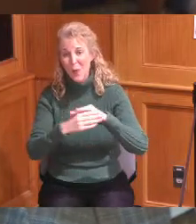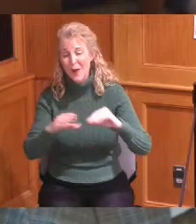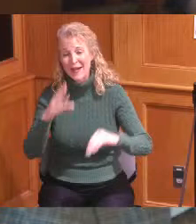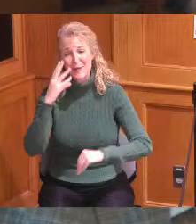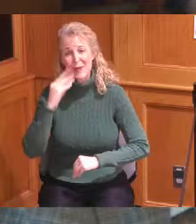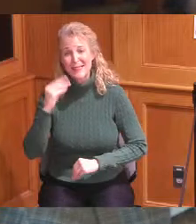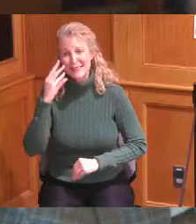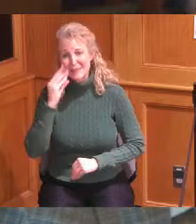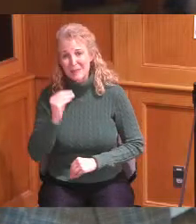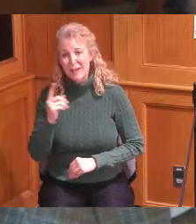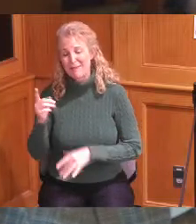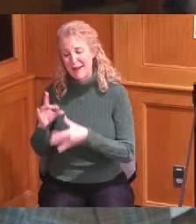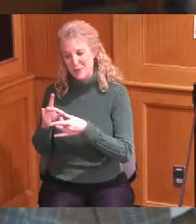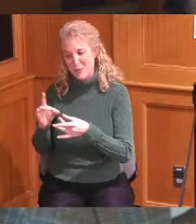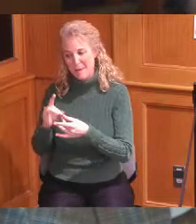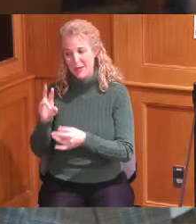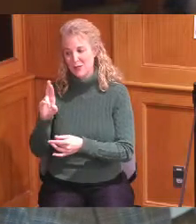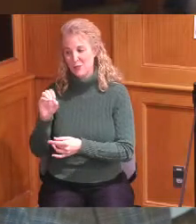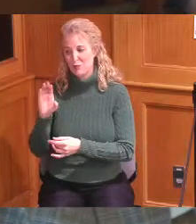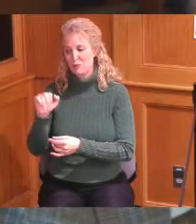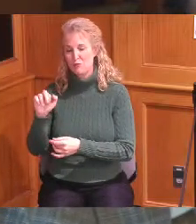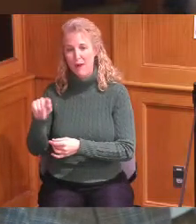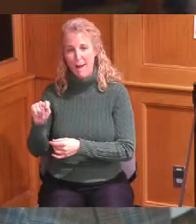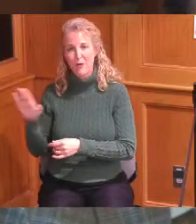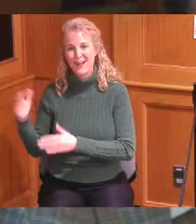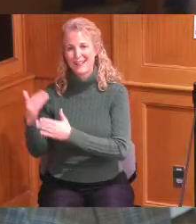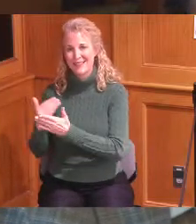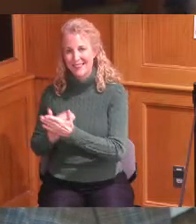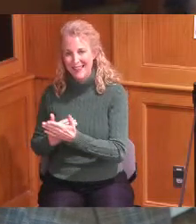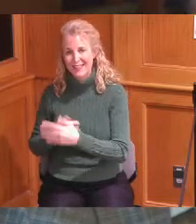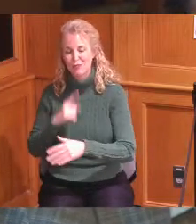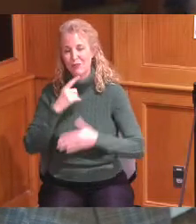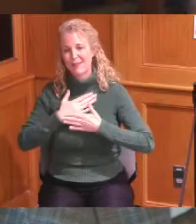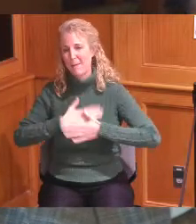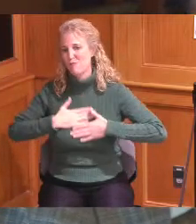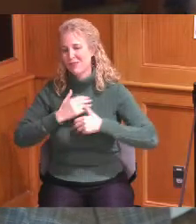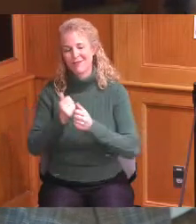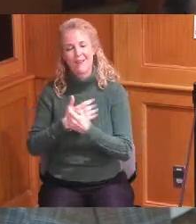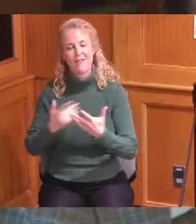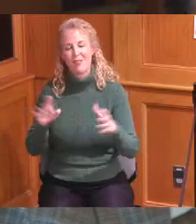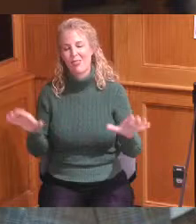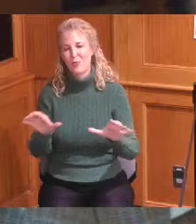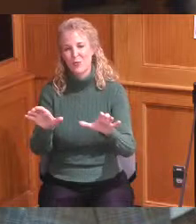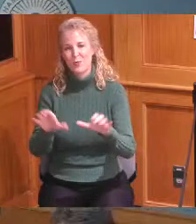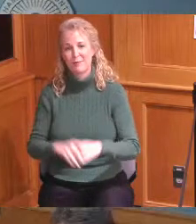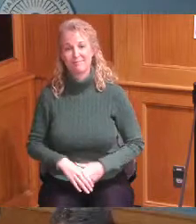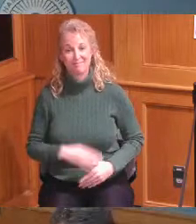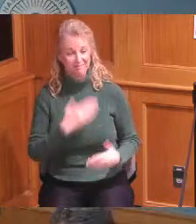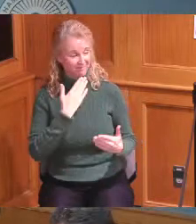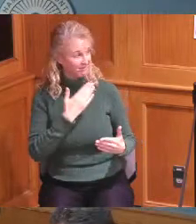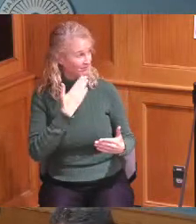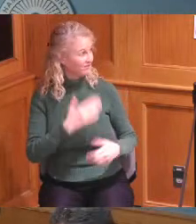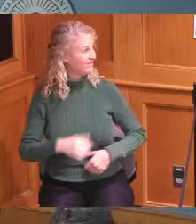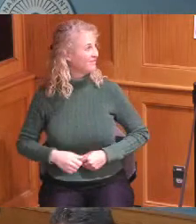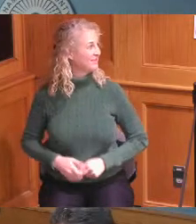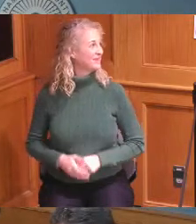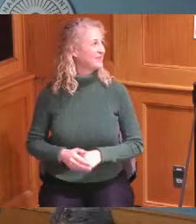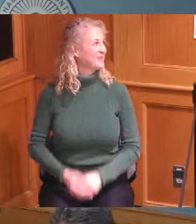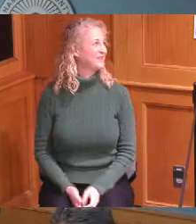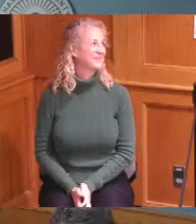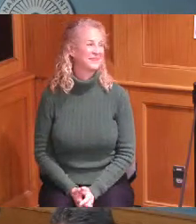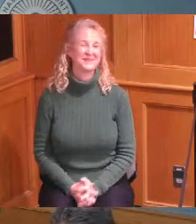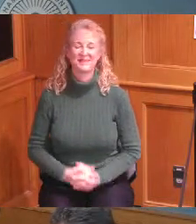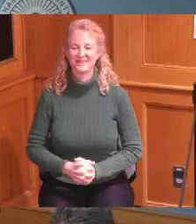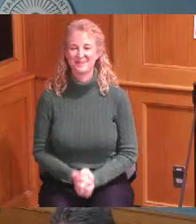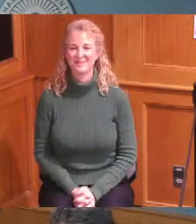about Robert and the bold list, and appreciate all that you do. Thank you. Very much. Appreciate it.